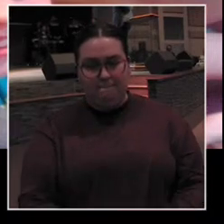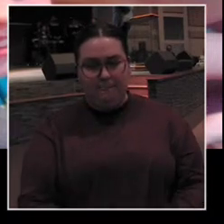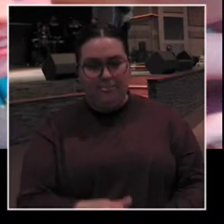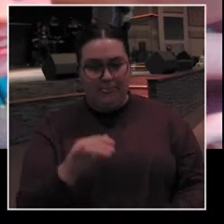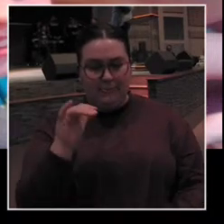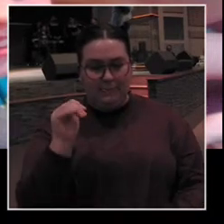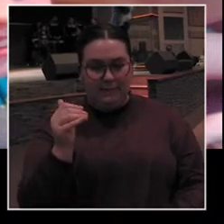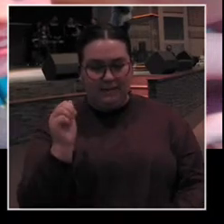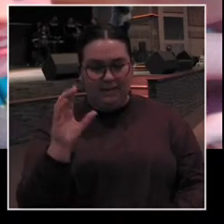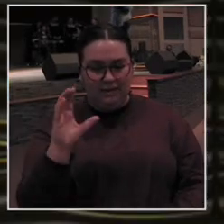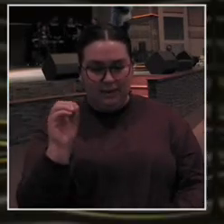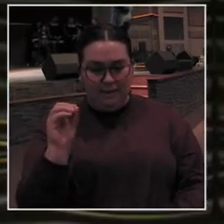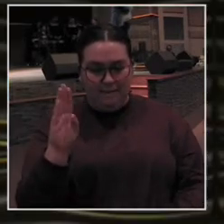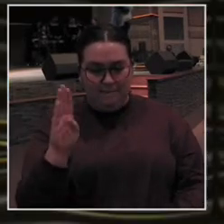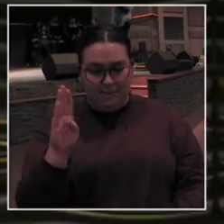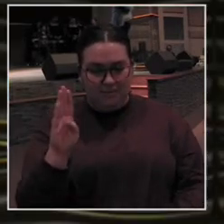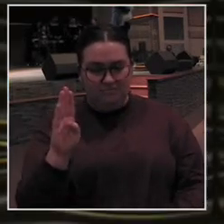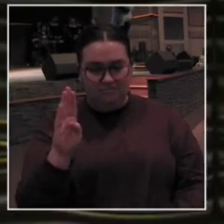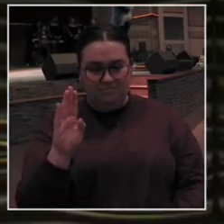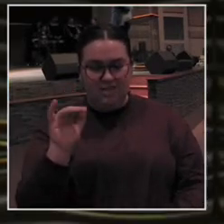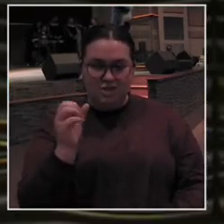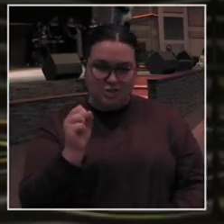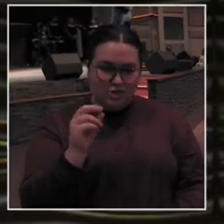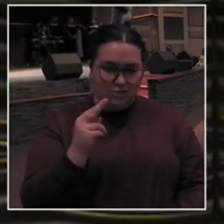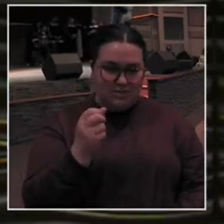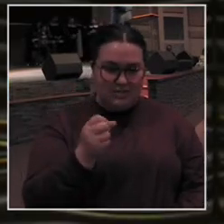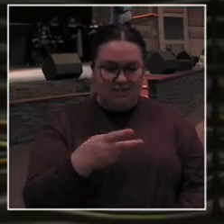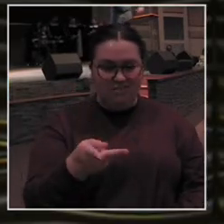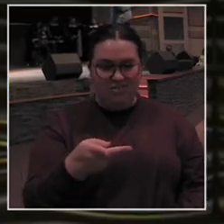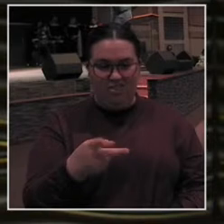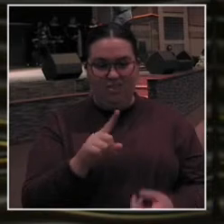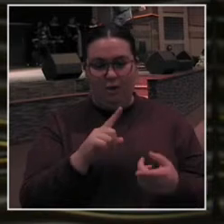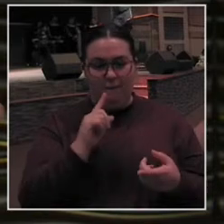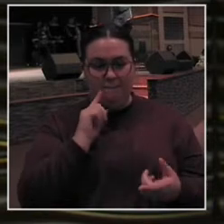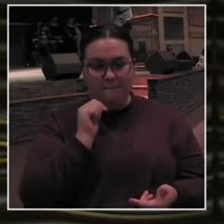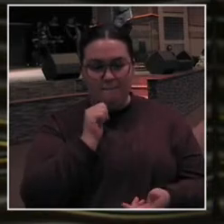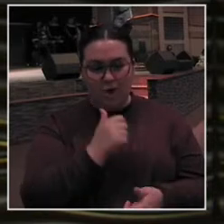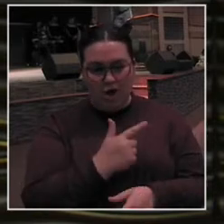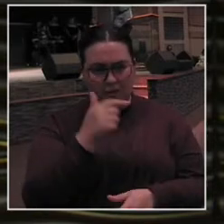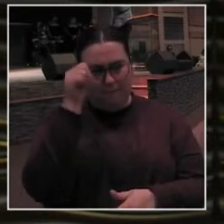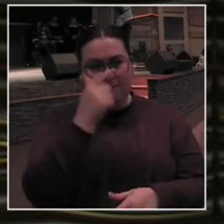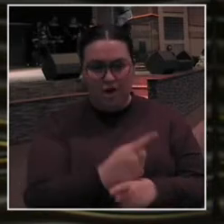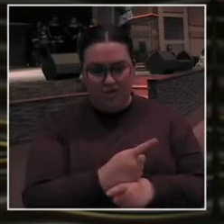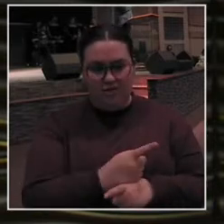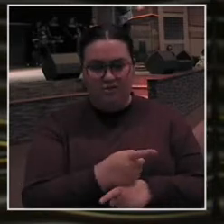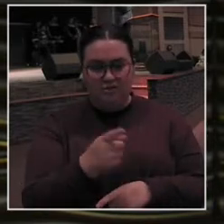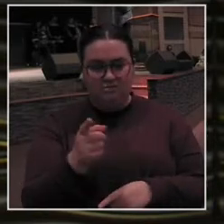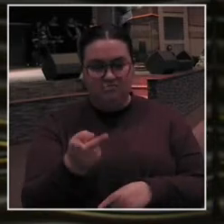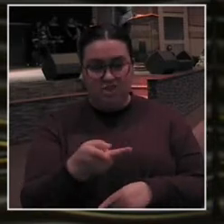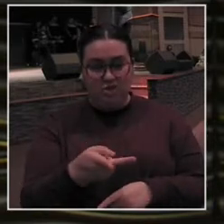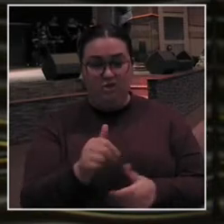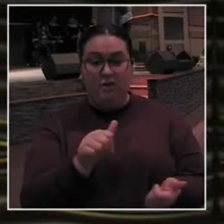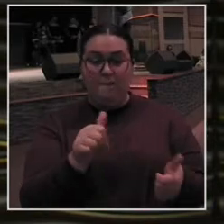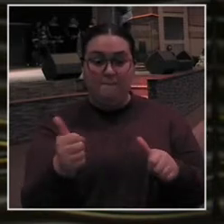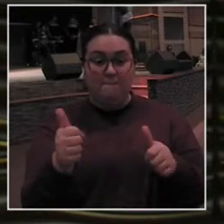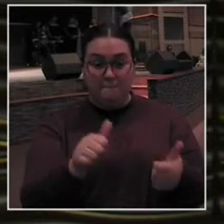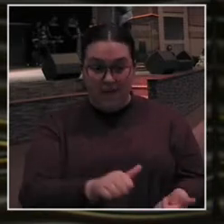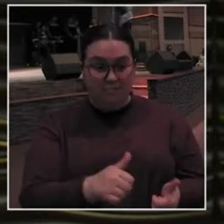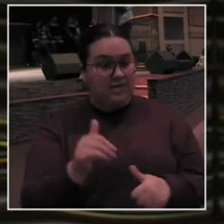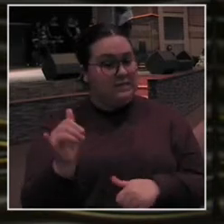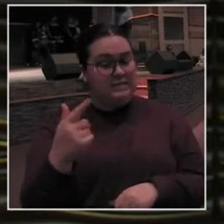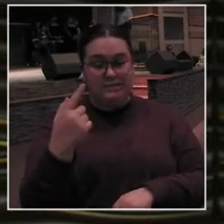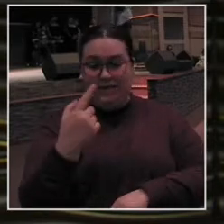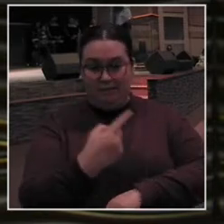Jacob and Joseph, this dynamic duo, these brothers got baptized on the same time. At the same time, they got the Holy Ghost on the same